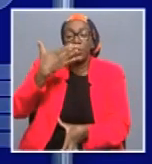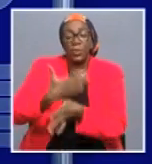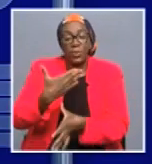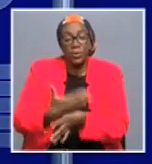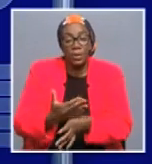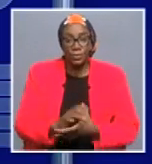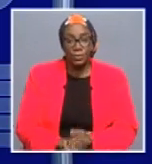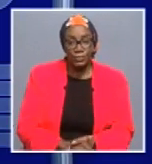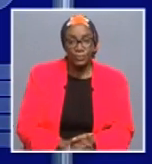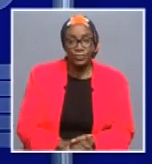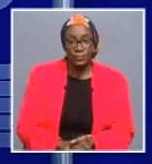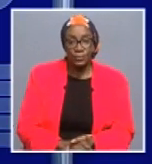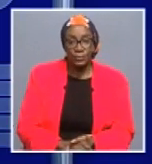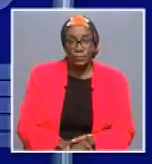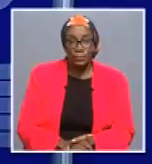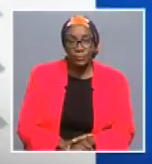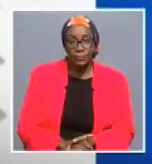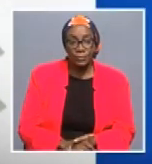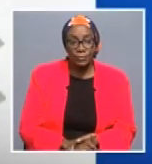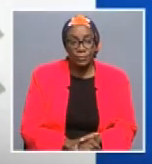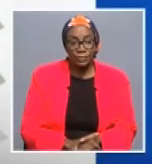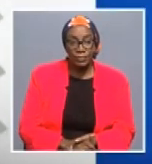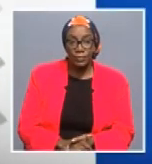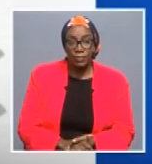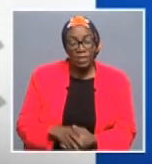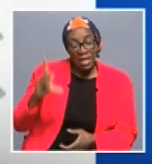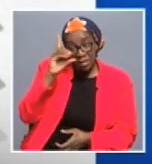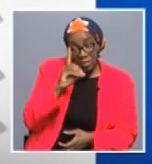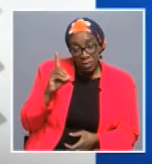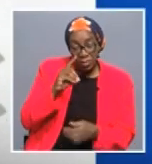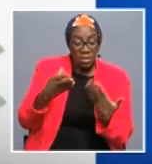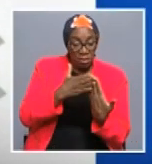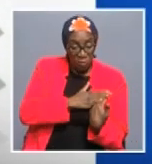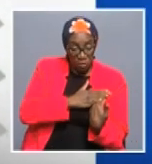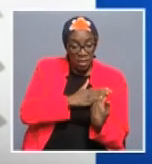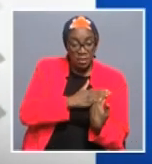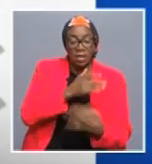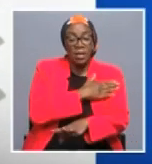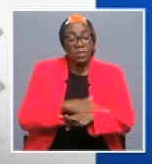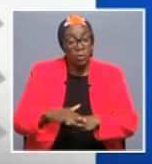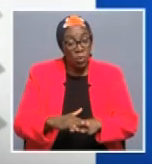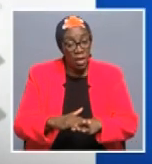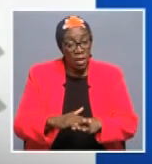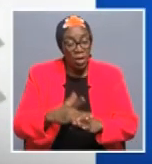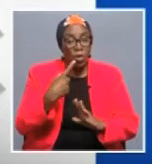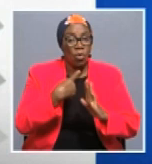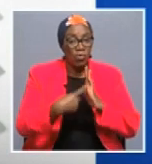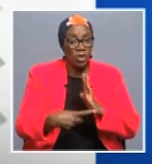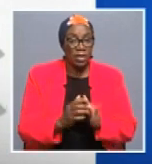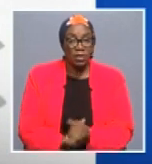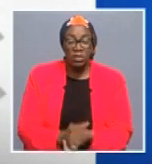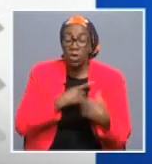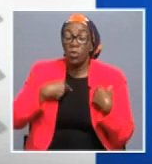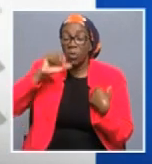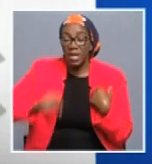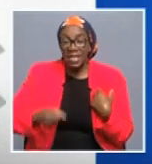case? Well, diplomatic immunity is a form of legal immunity. One can almost call it